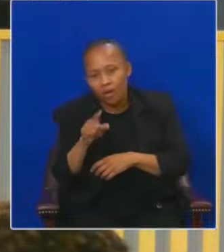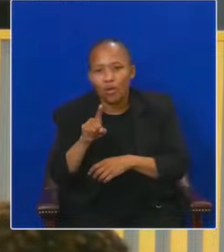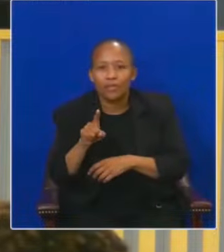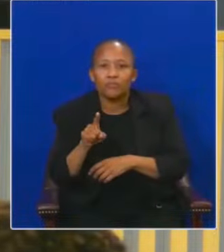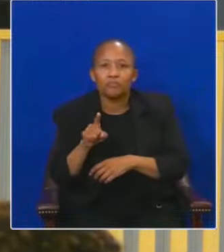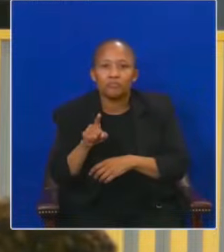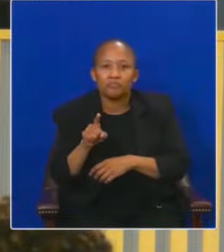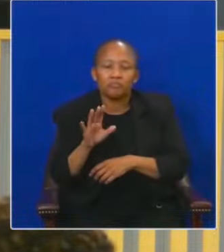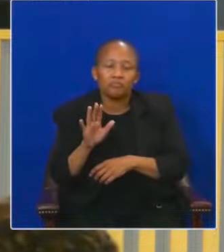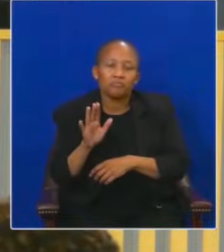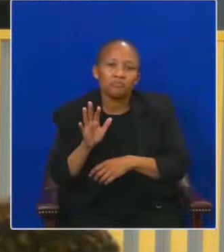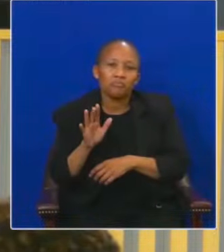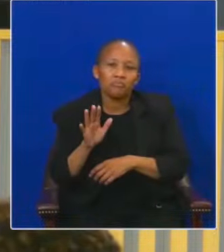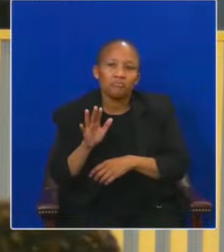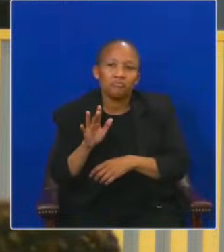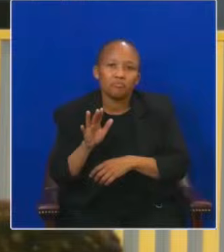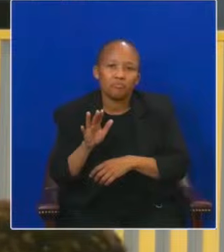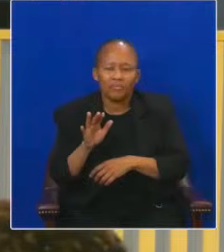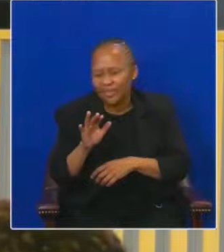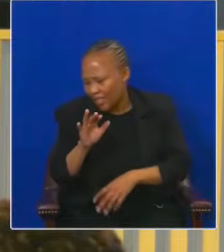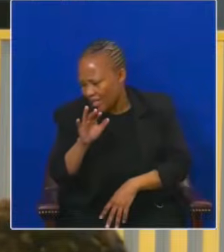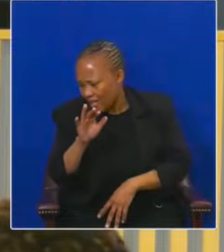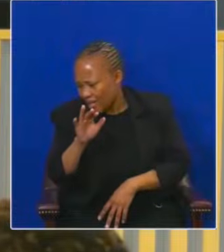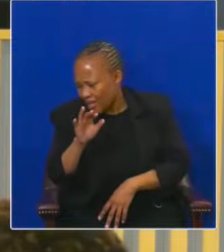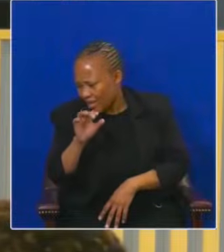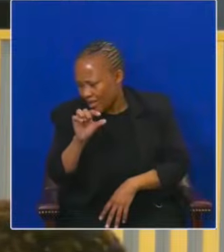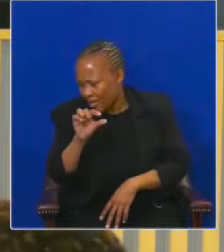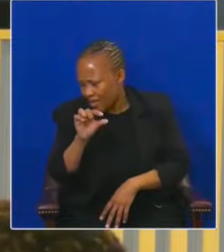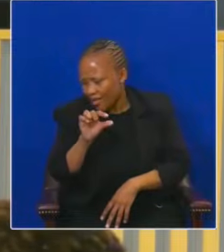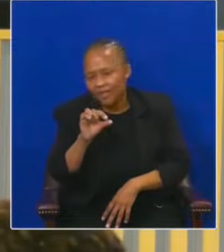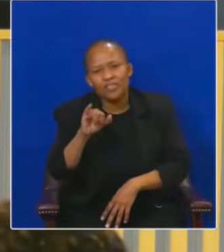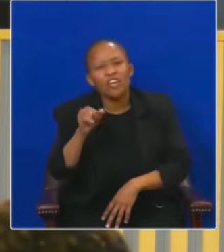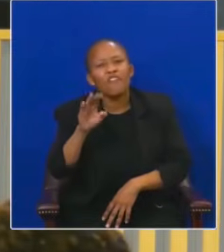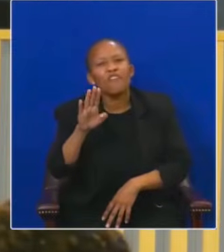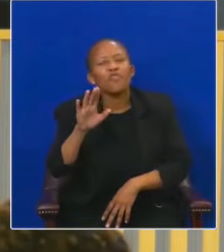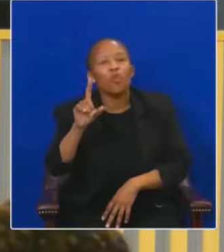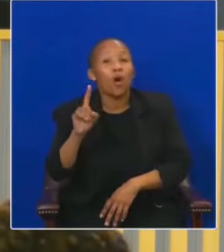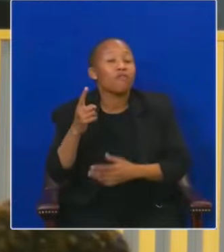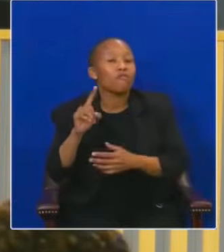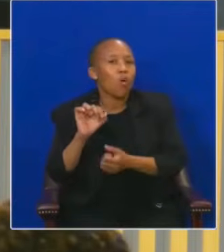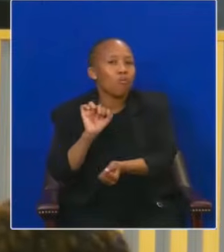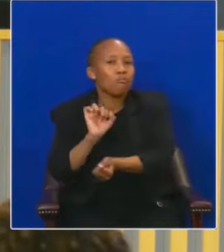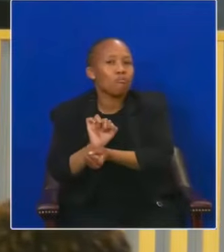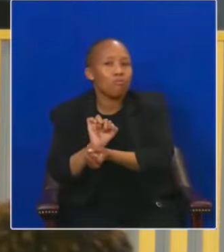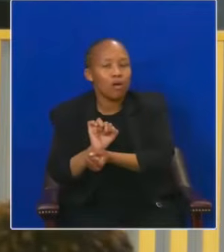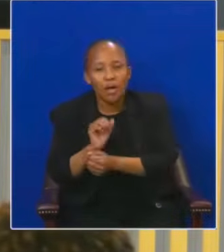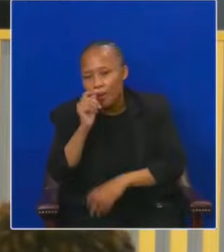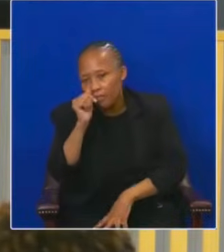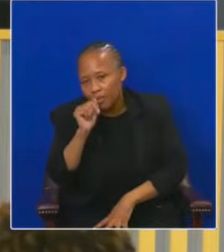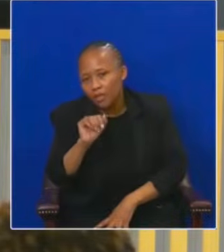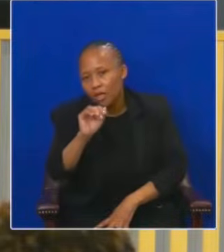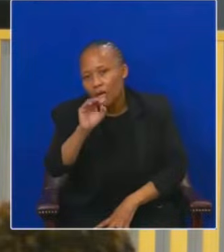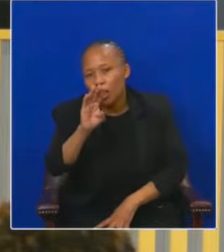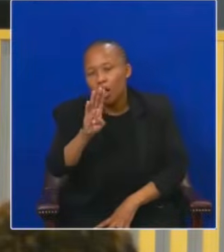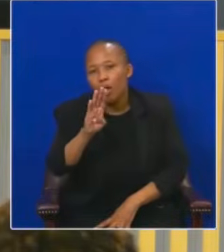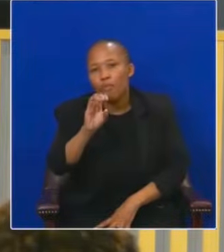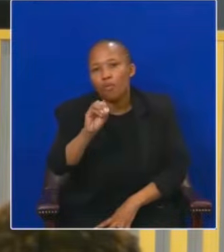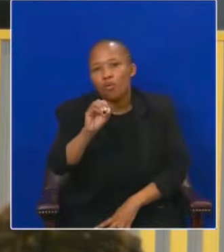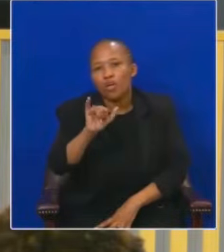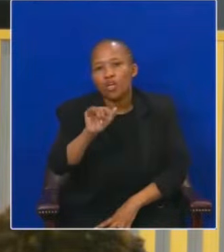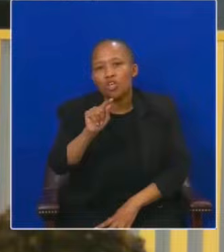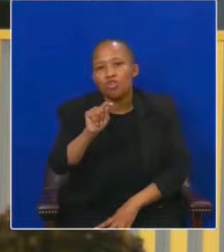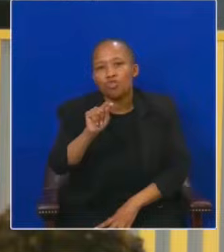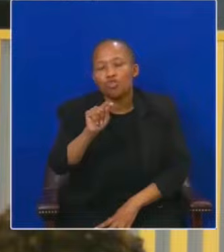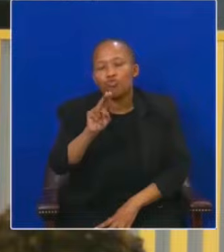of a J50 warrant of arrest of Mr. Lagibu Itumelo Molefe at